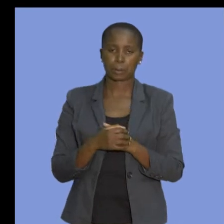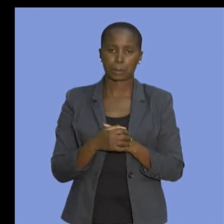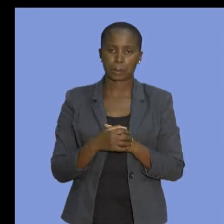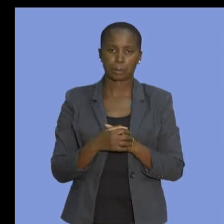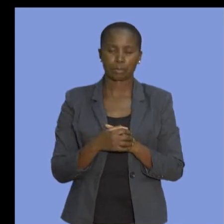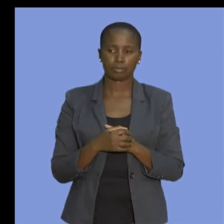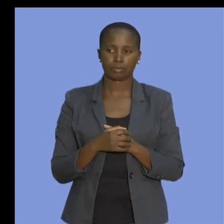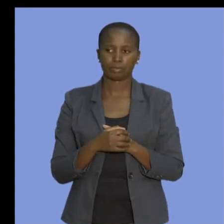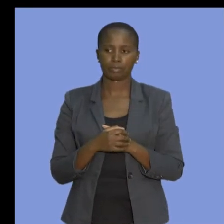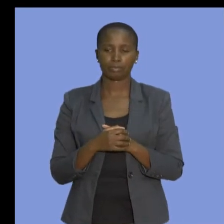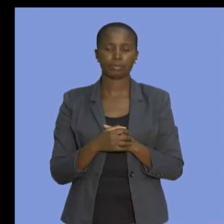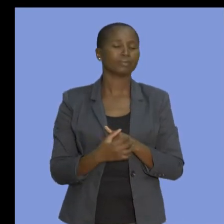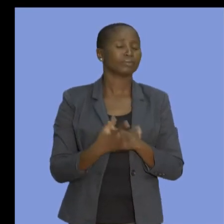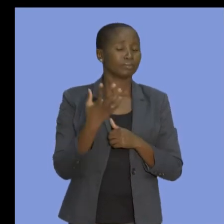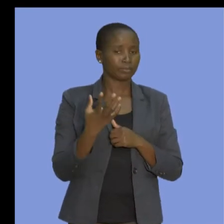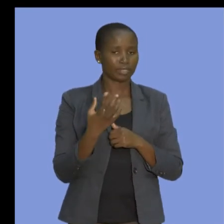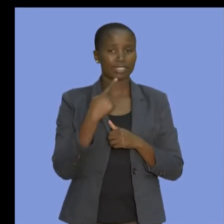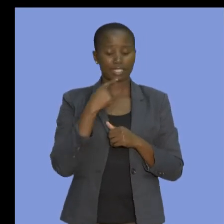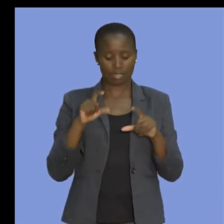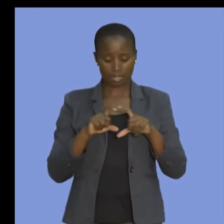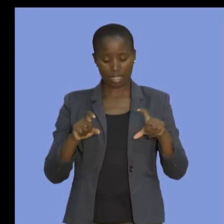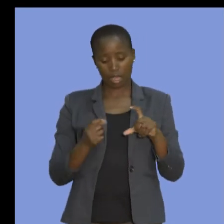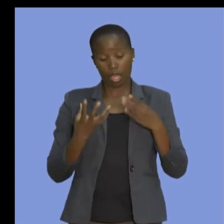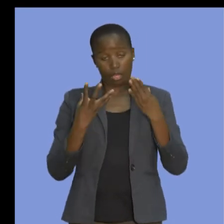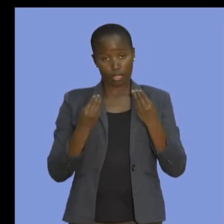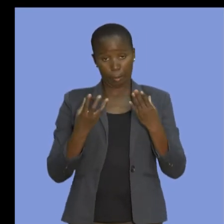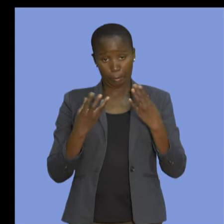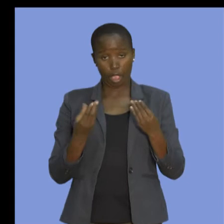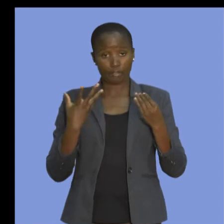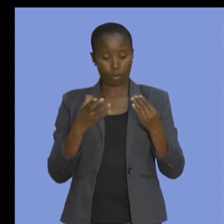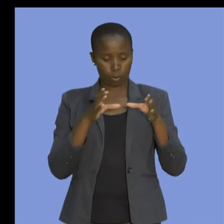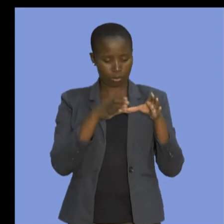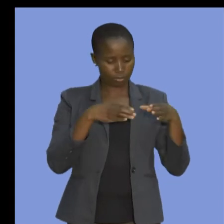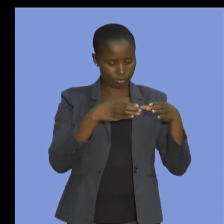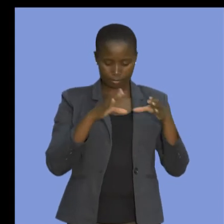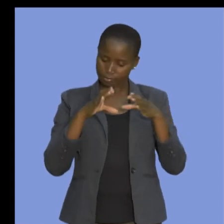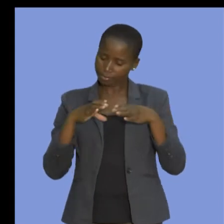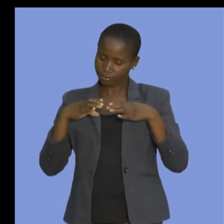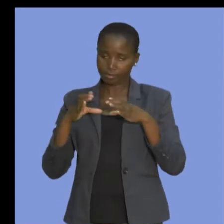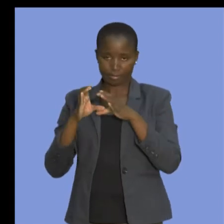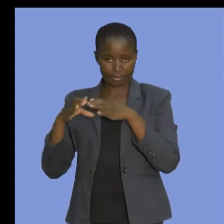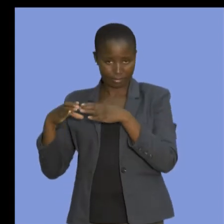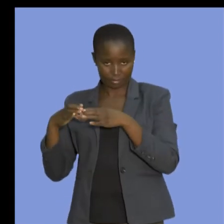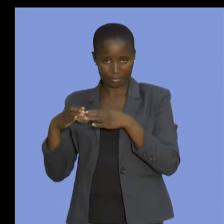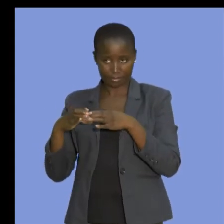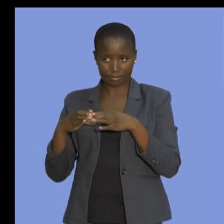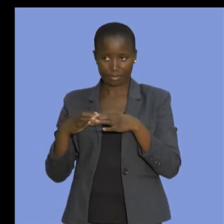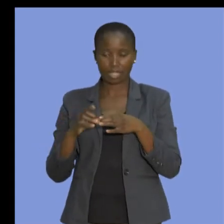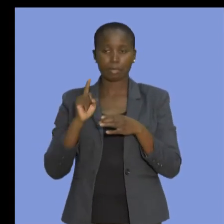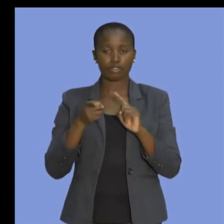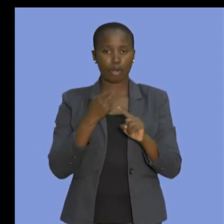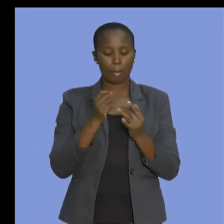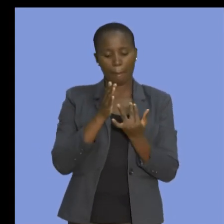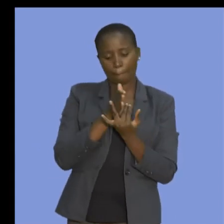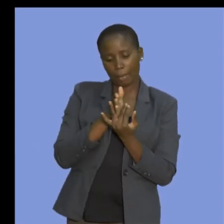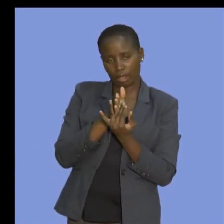the number category placed directly underneath the middle bar.